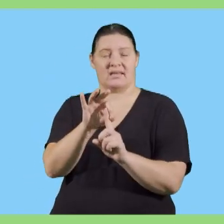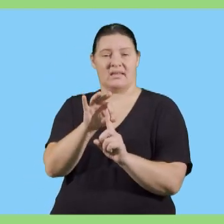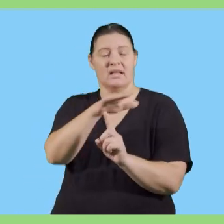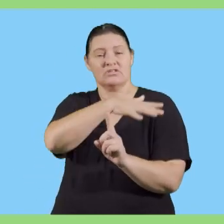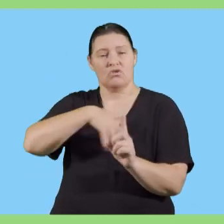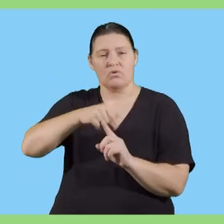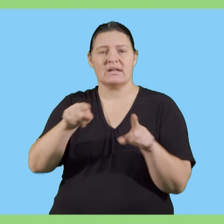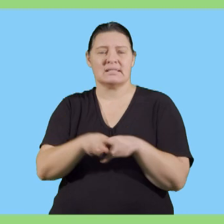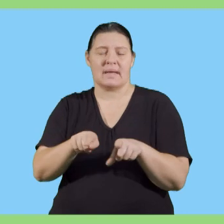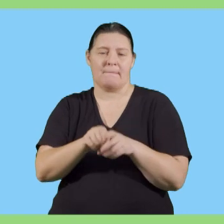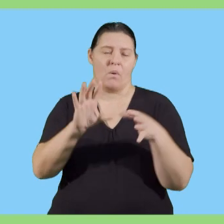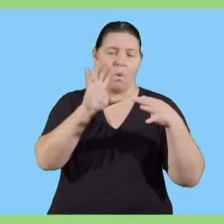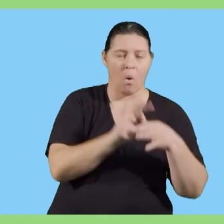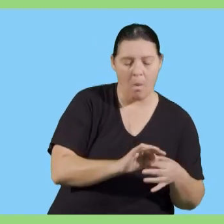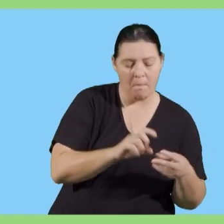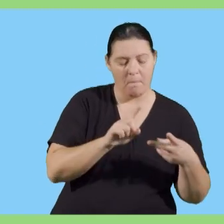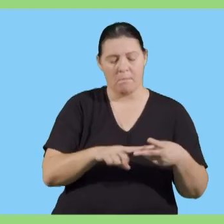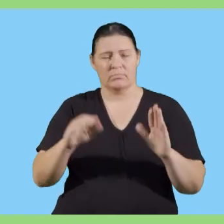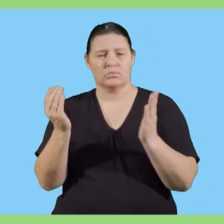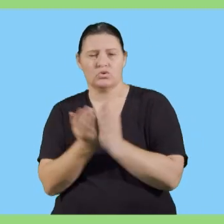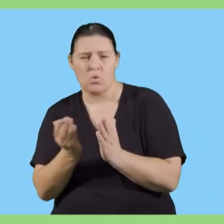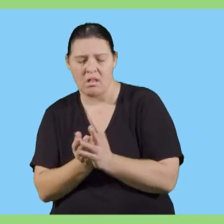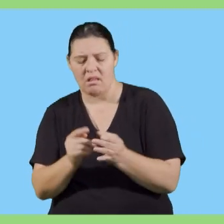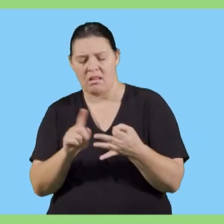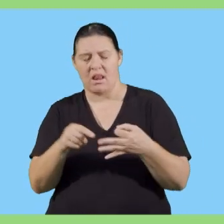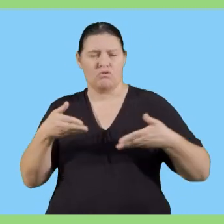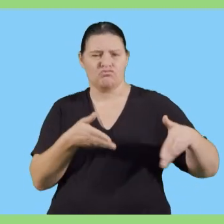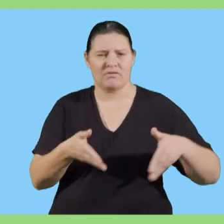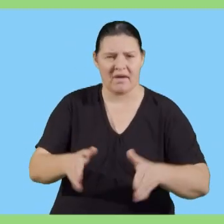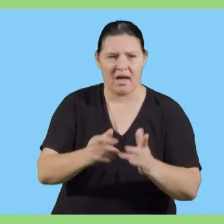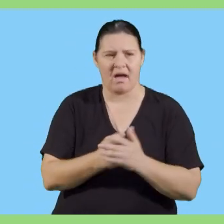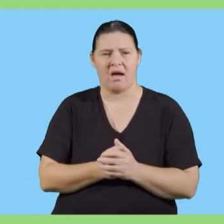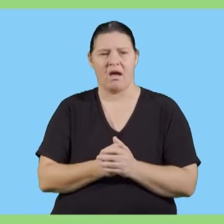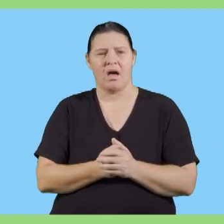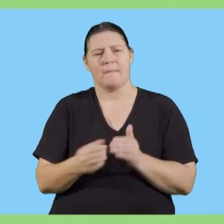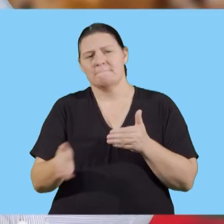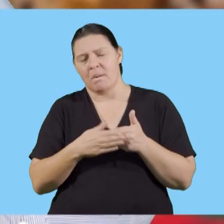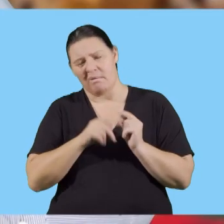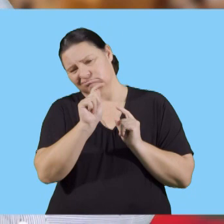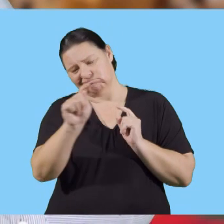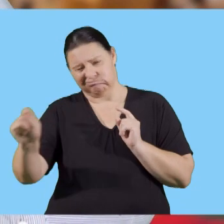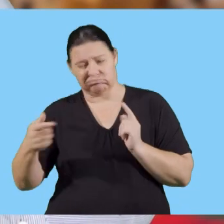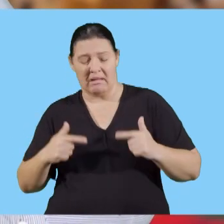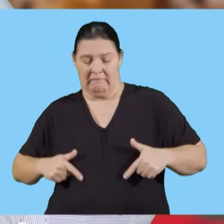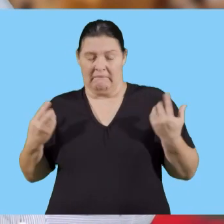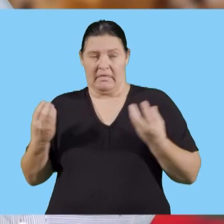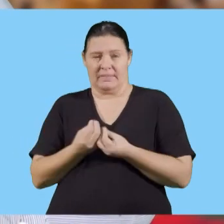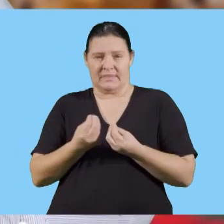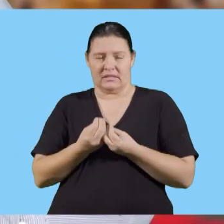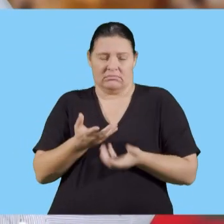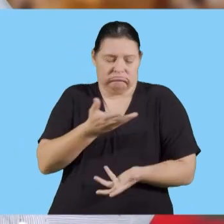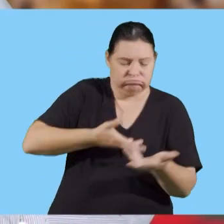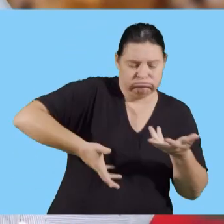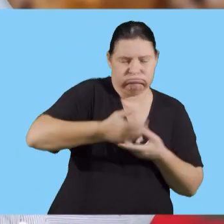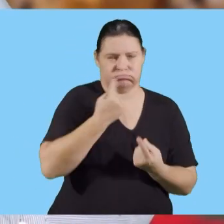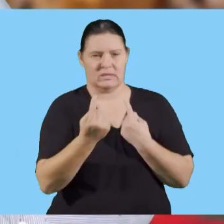river, and more, where there are living organisms that interact with one another. So wherever there are organisms that are